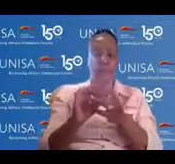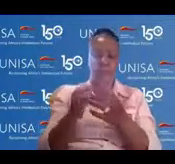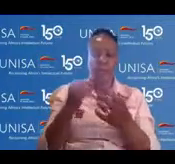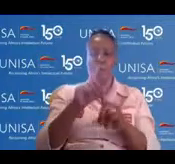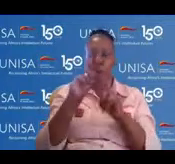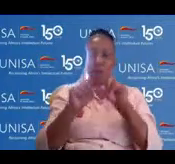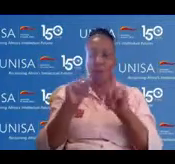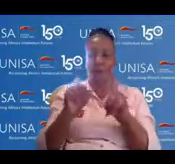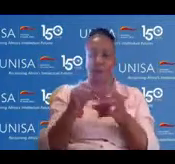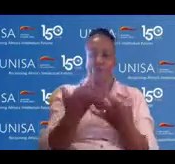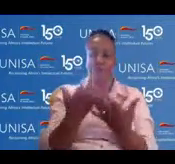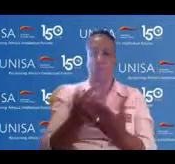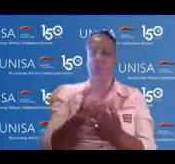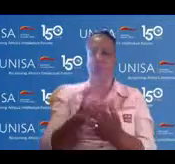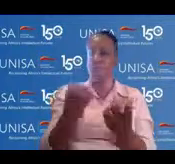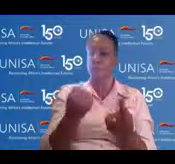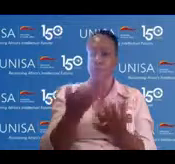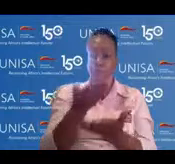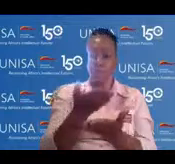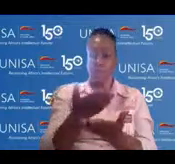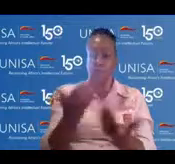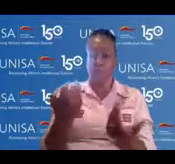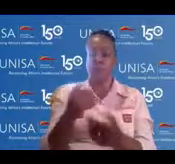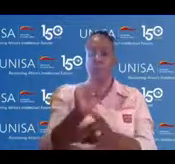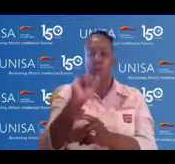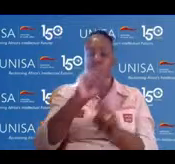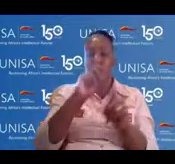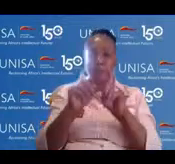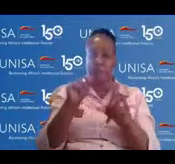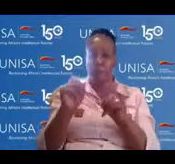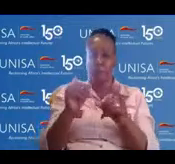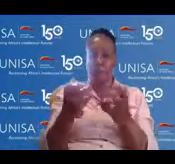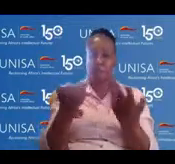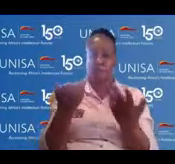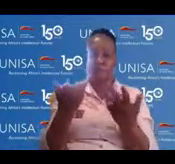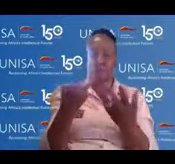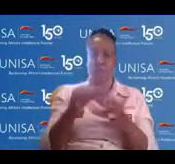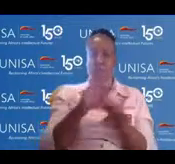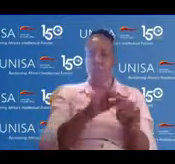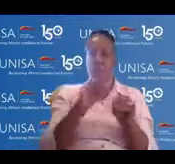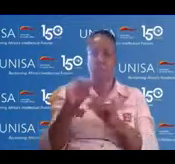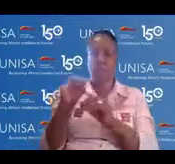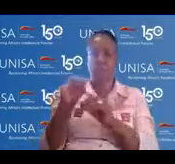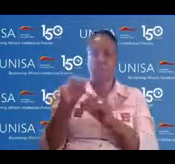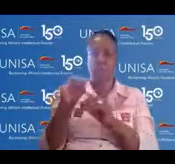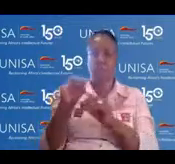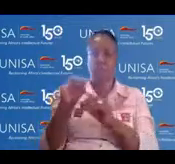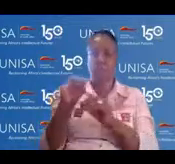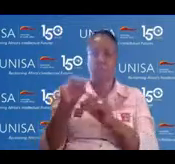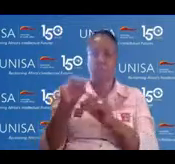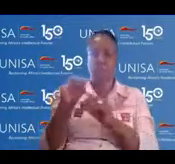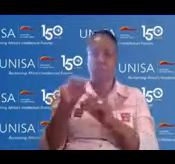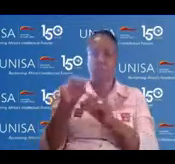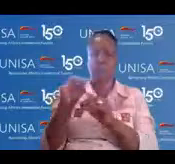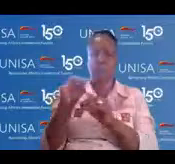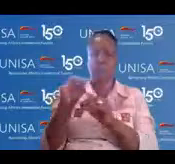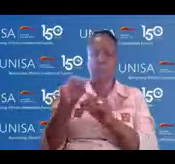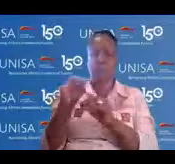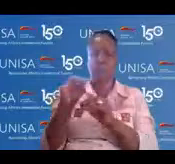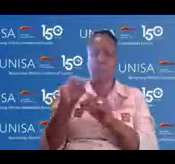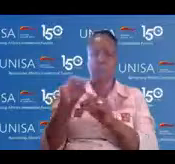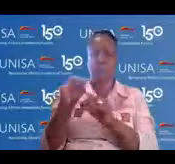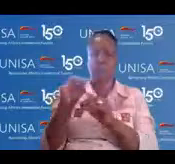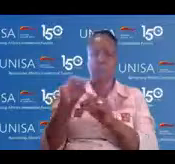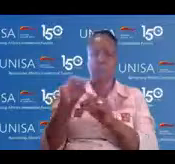not do that, your inquiry might be delayed. And remember, you are live, you need assistance because you are busy with